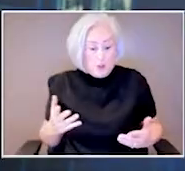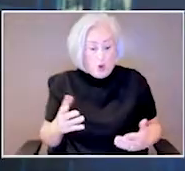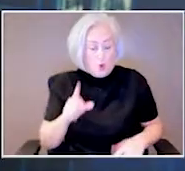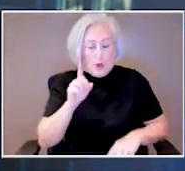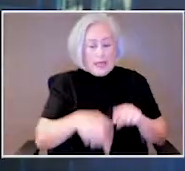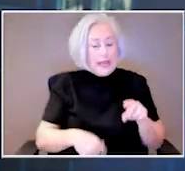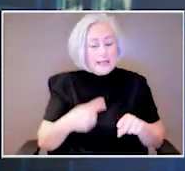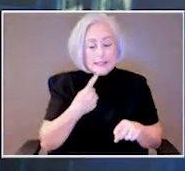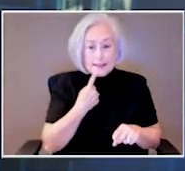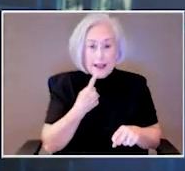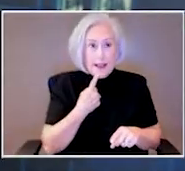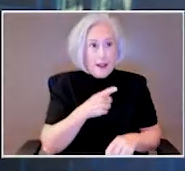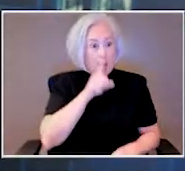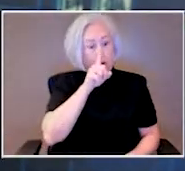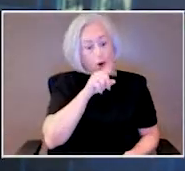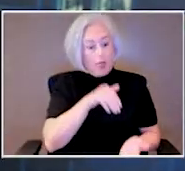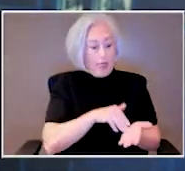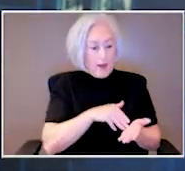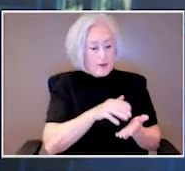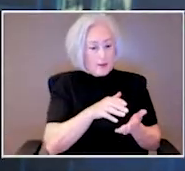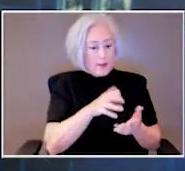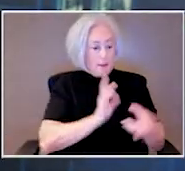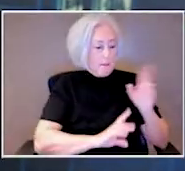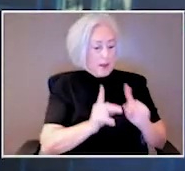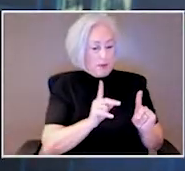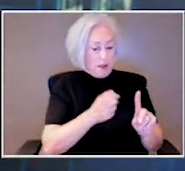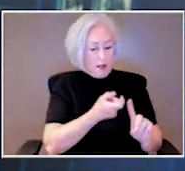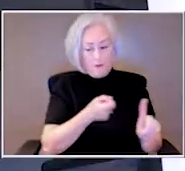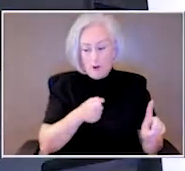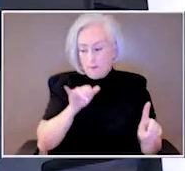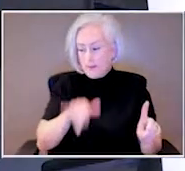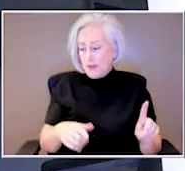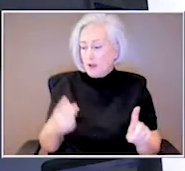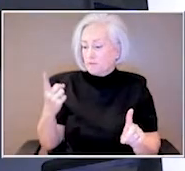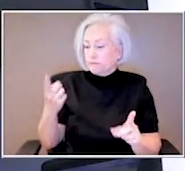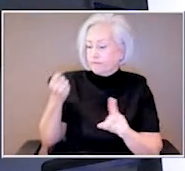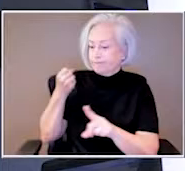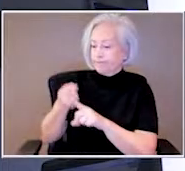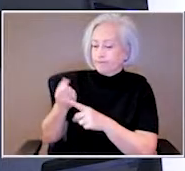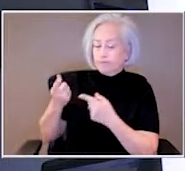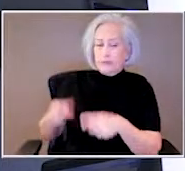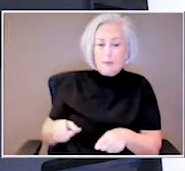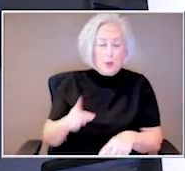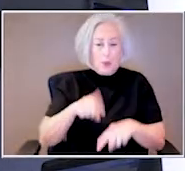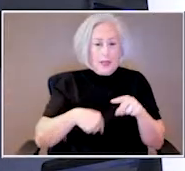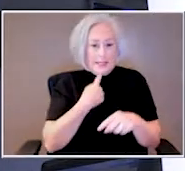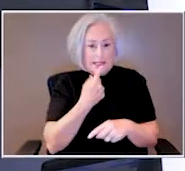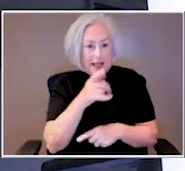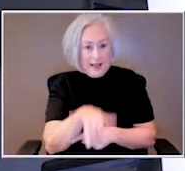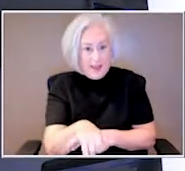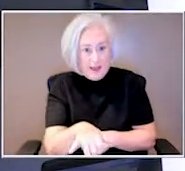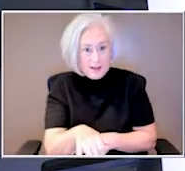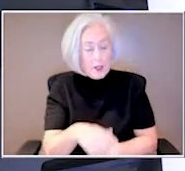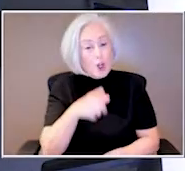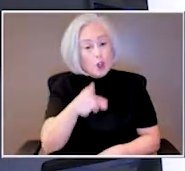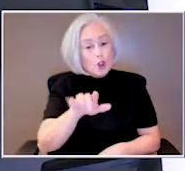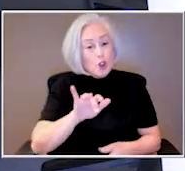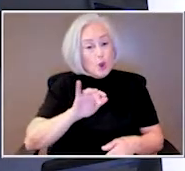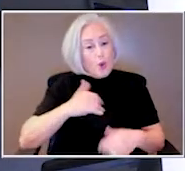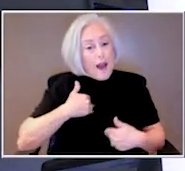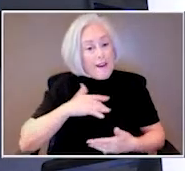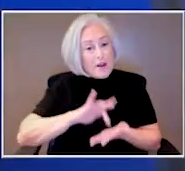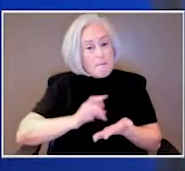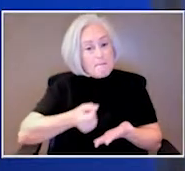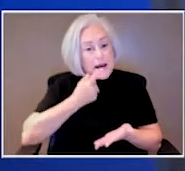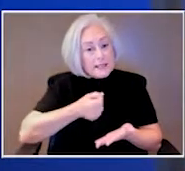subjected to and so forth. So we have to be diligent about our follow-up. Ginny, are you taking maintenance medication for the cancer? And not really